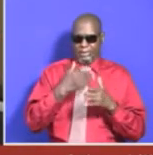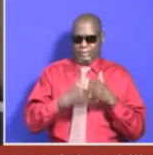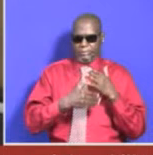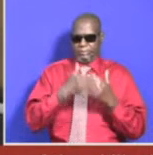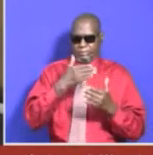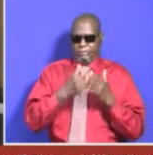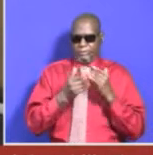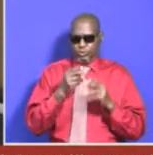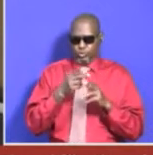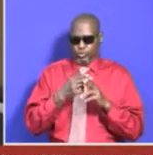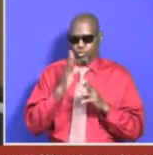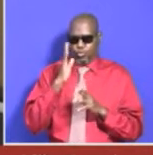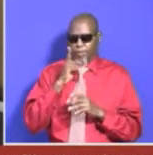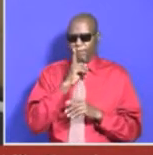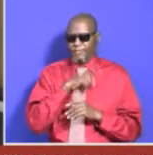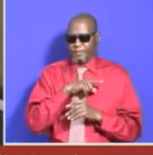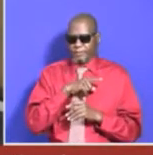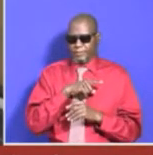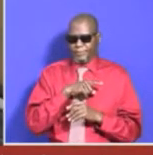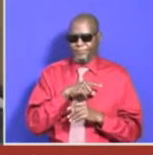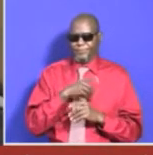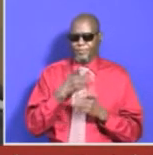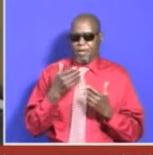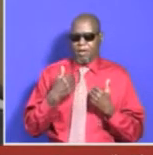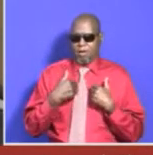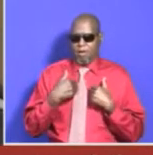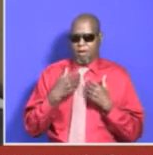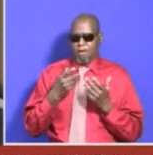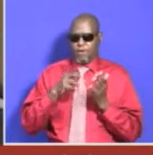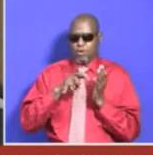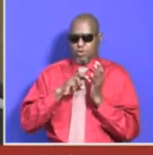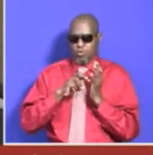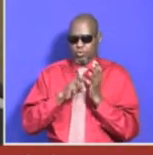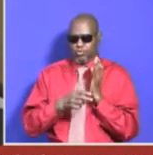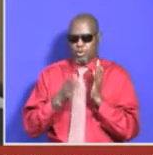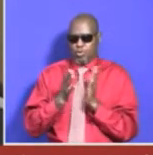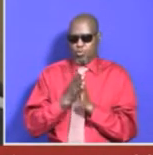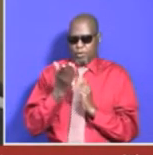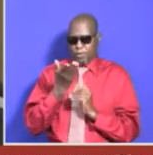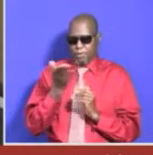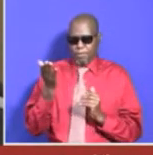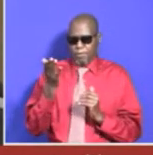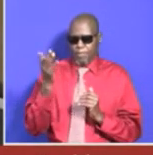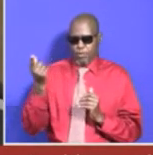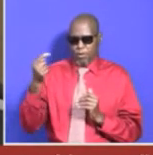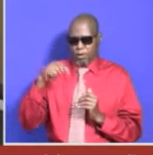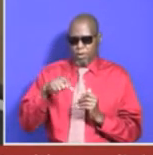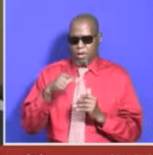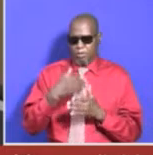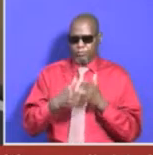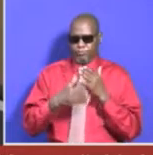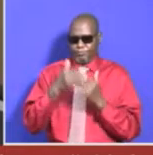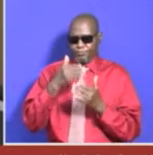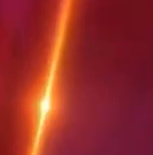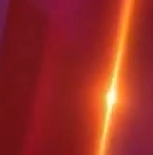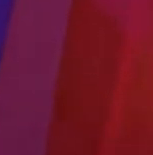soon. Na tuko in contracts with them, with wanakuja kujenga more structures in future.